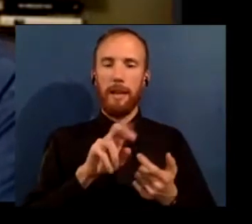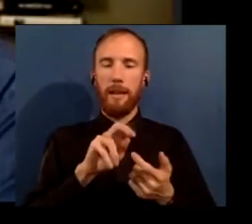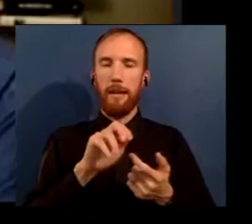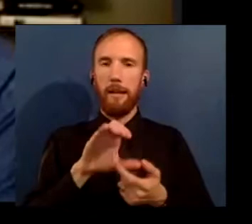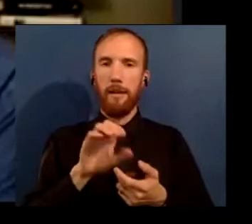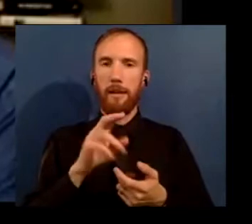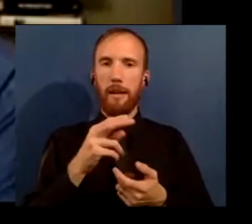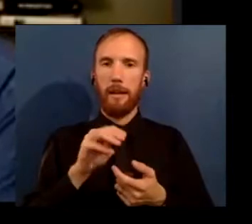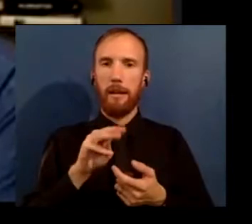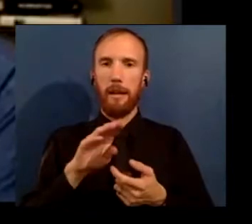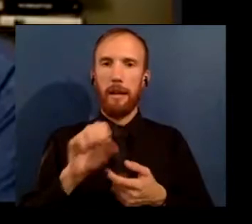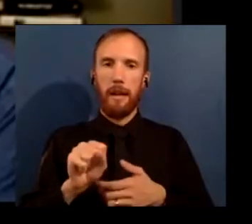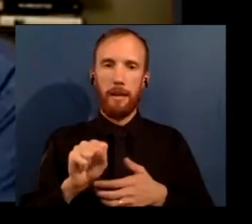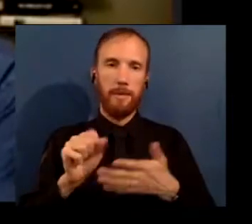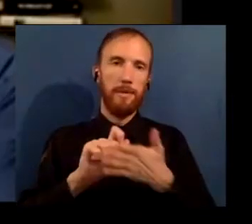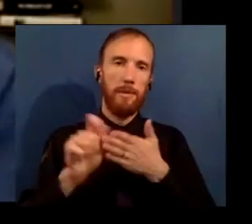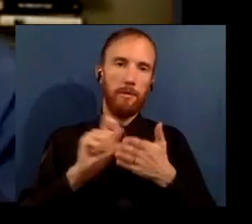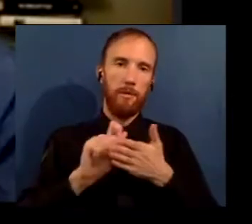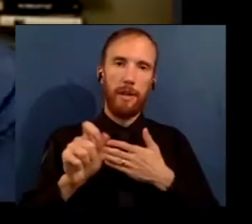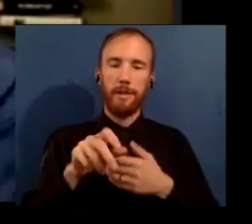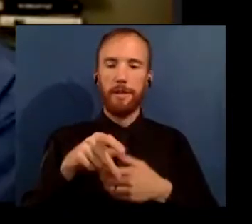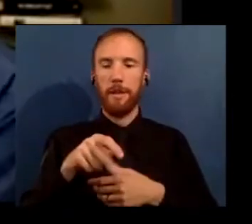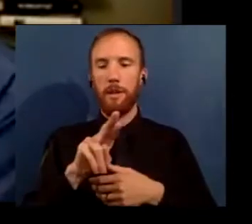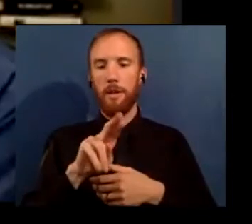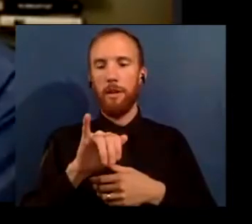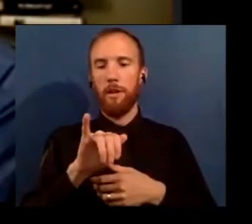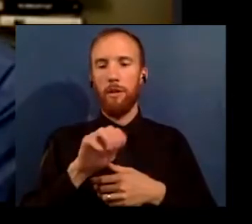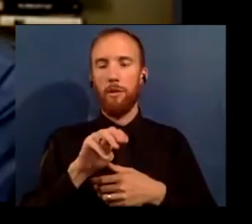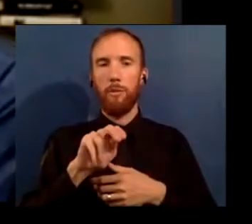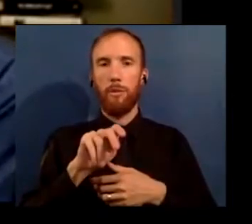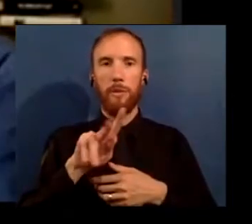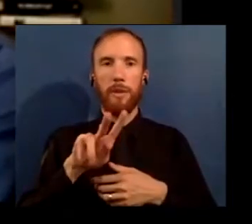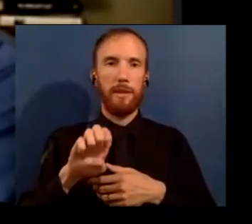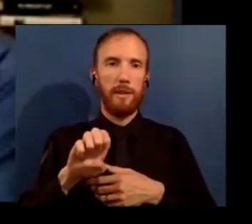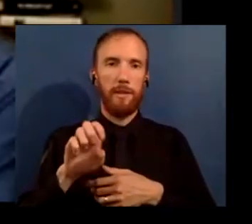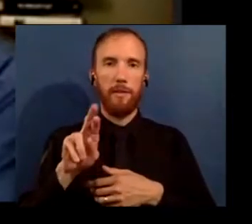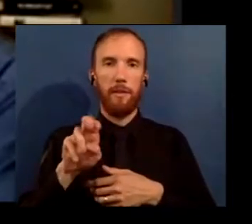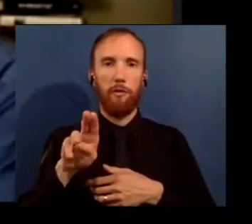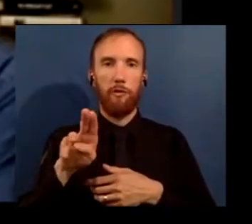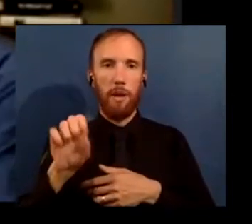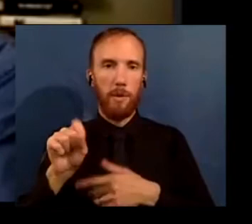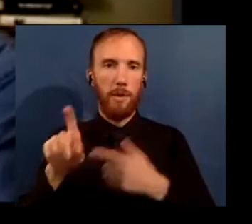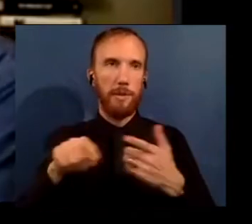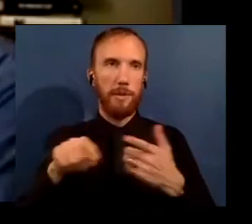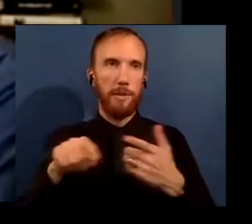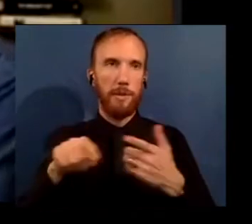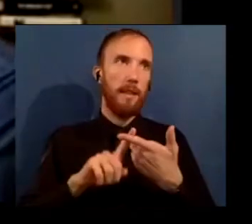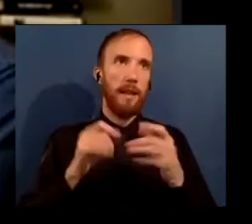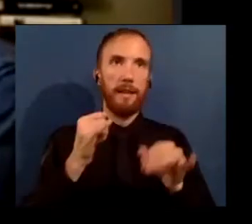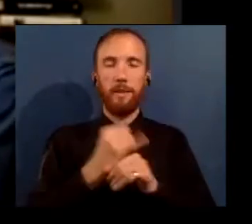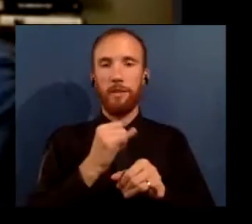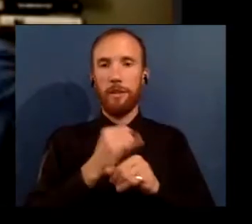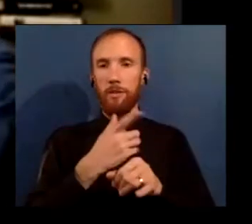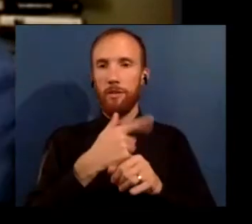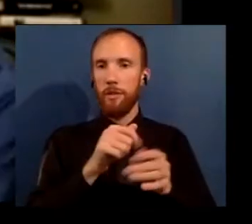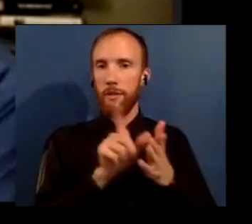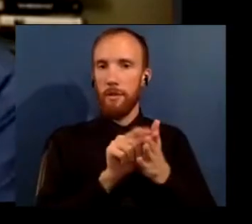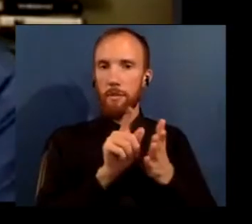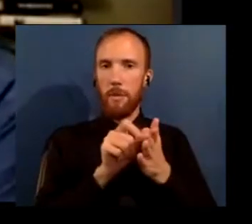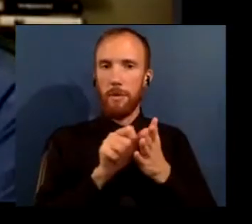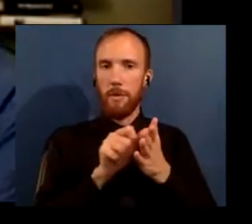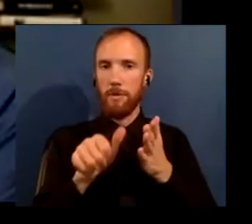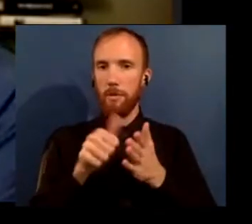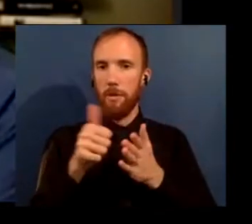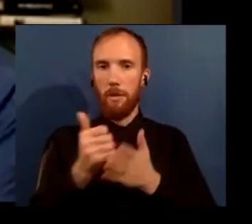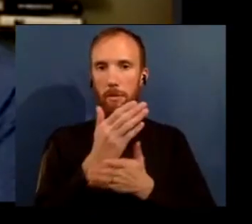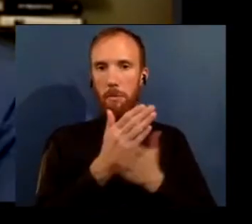Rebels and so on, and then International Publishers publishes the little version of Selection, it's not until then that he's widely